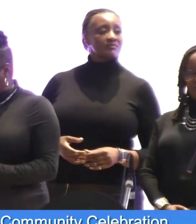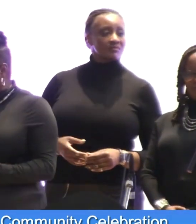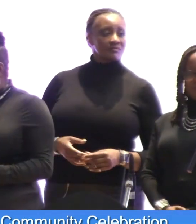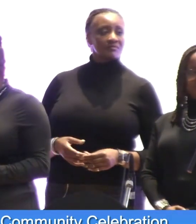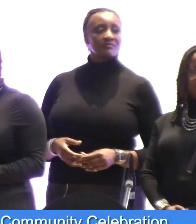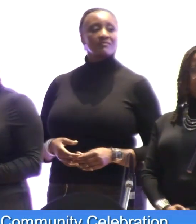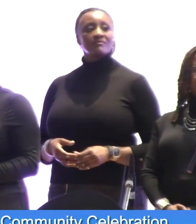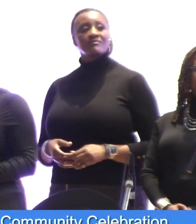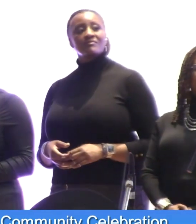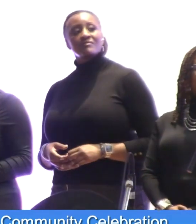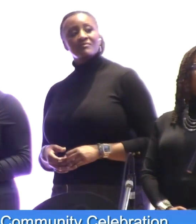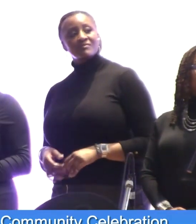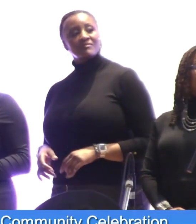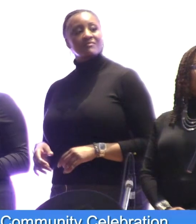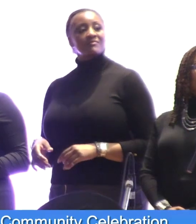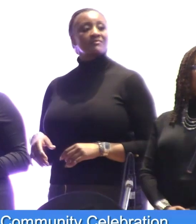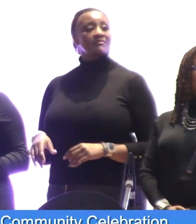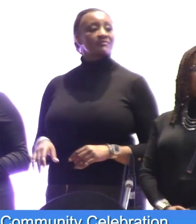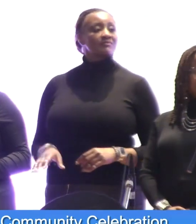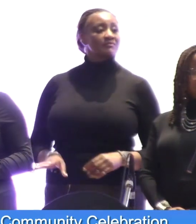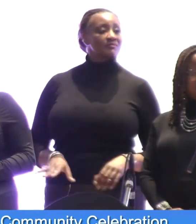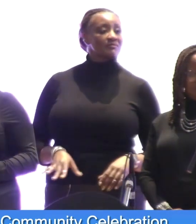rolling